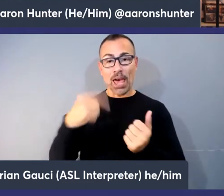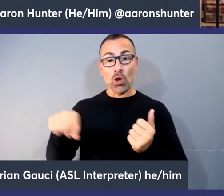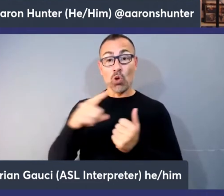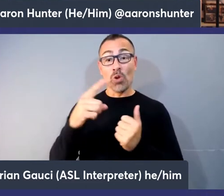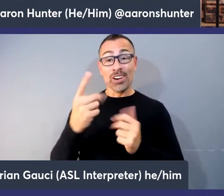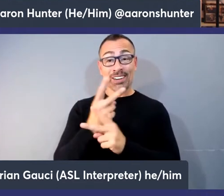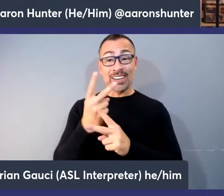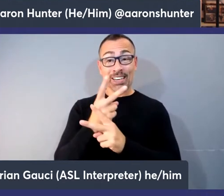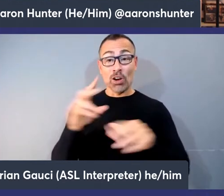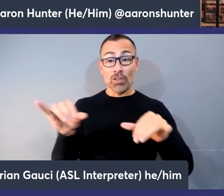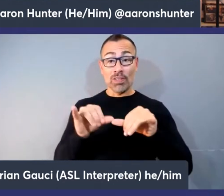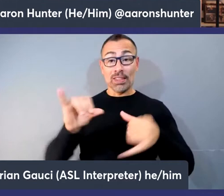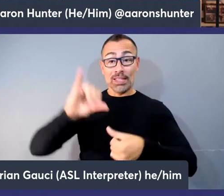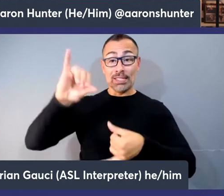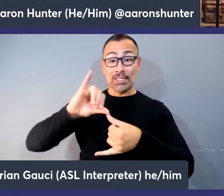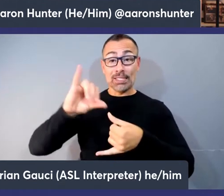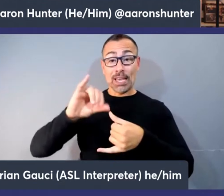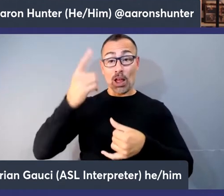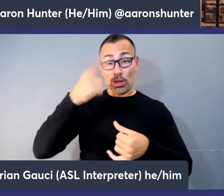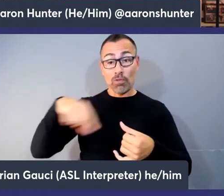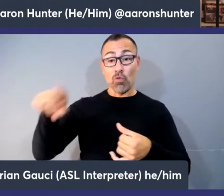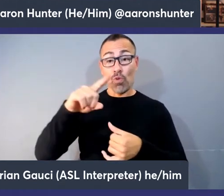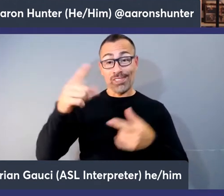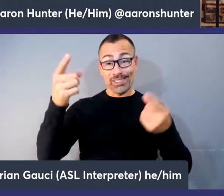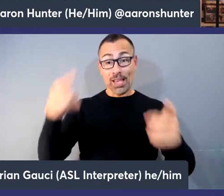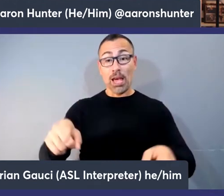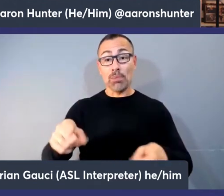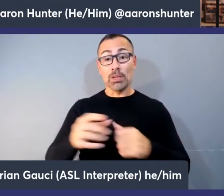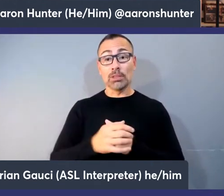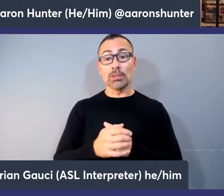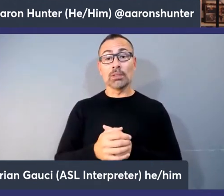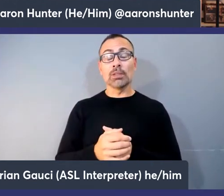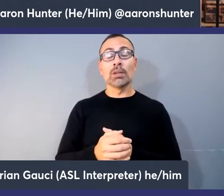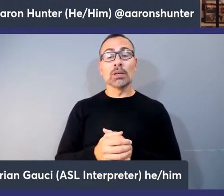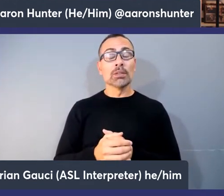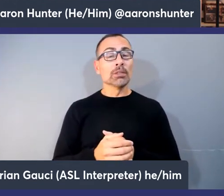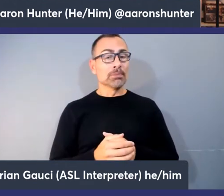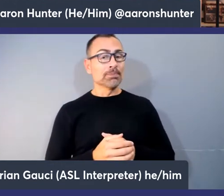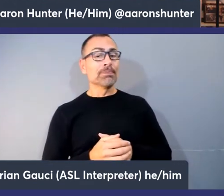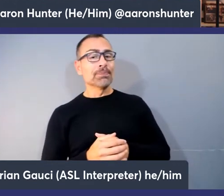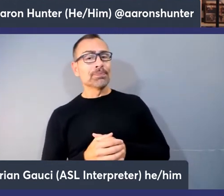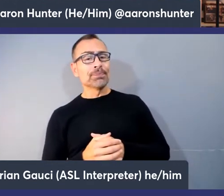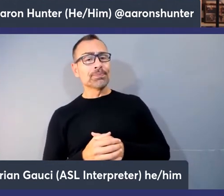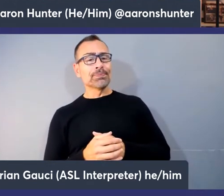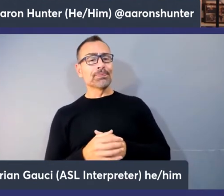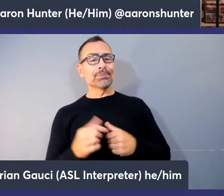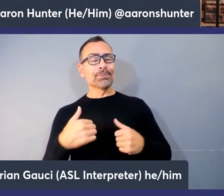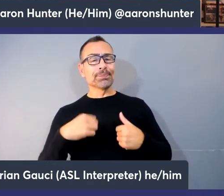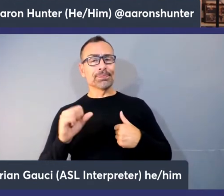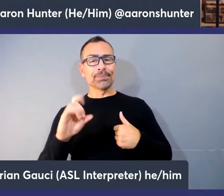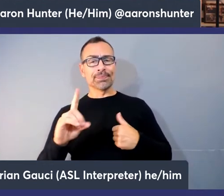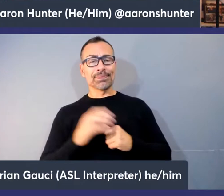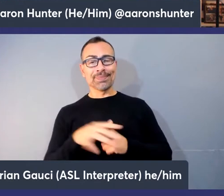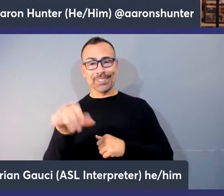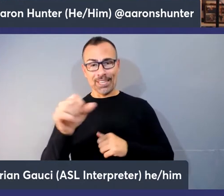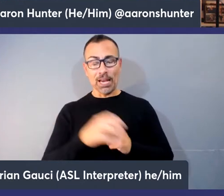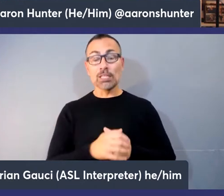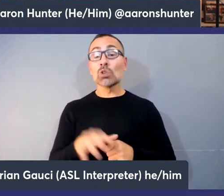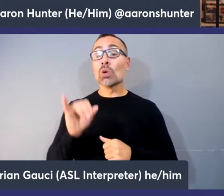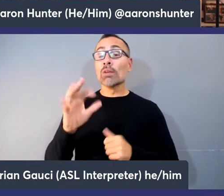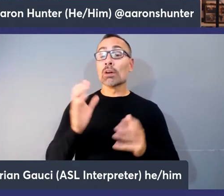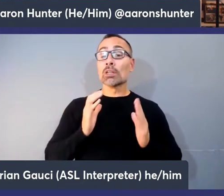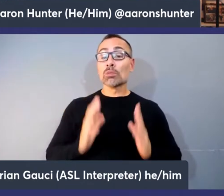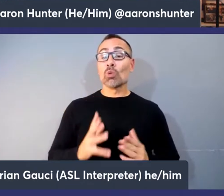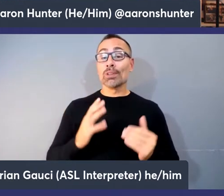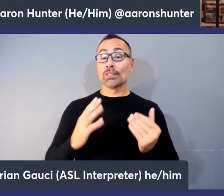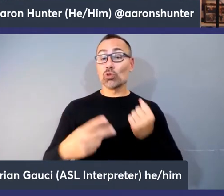import or caching of the data. Yeah. Yeah. So let's say a customer is caching data.